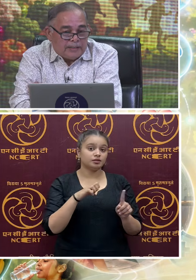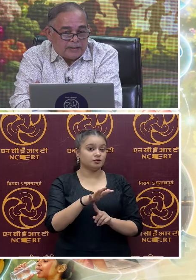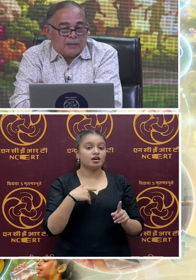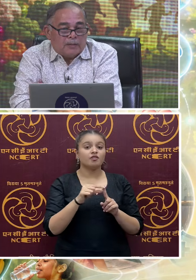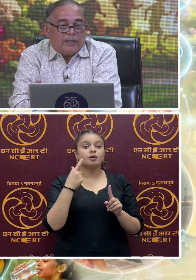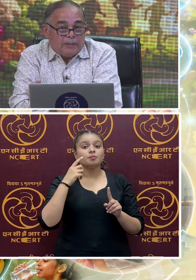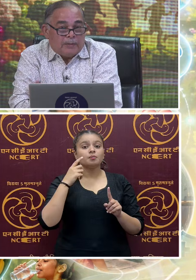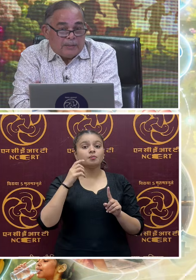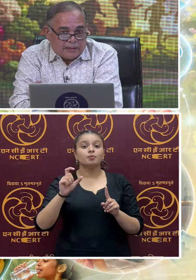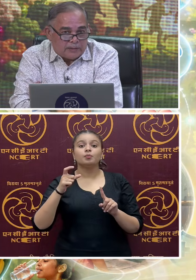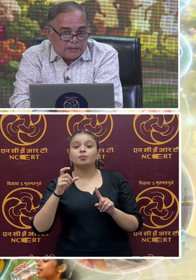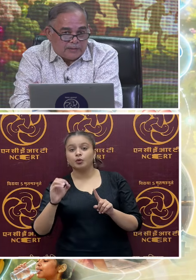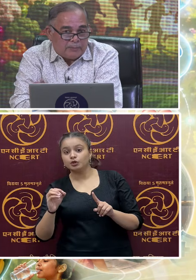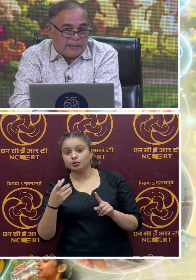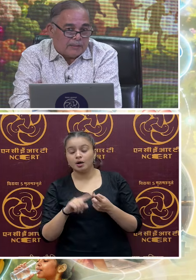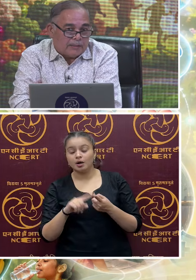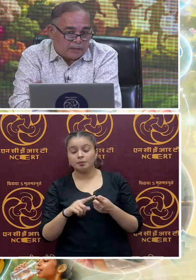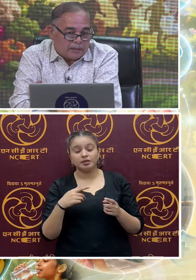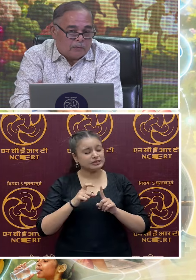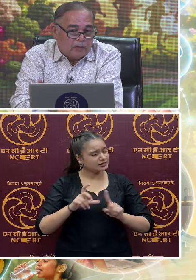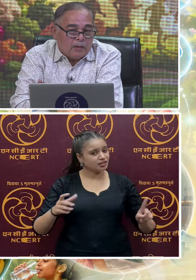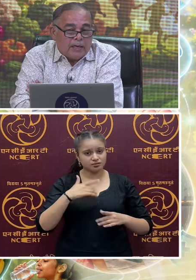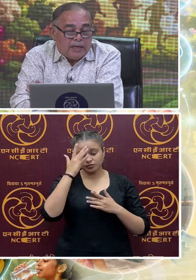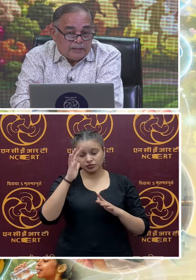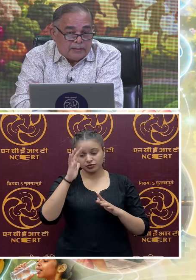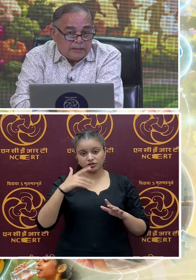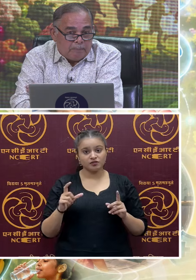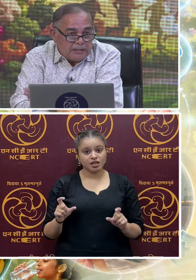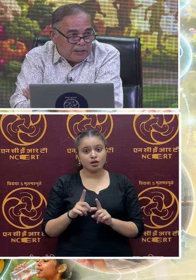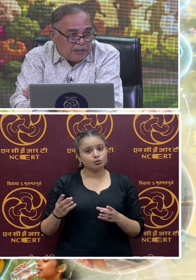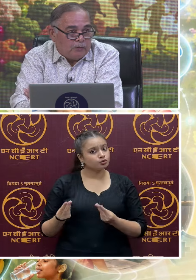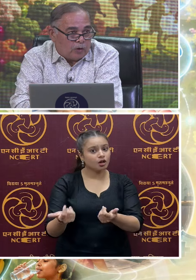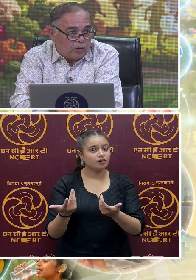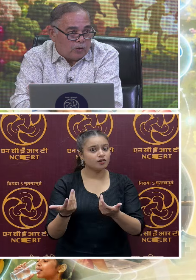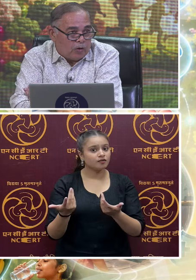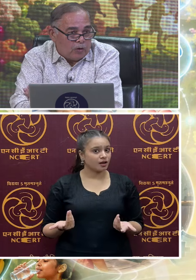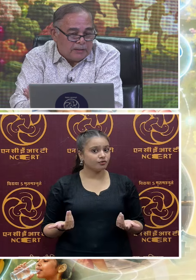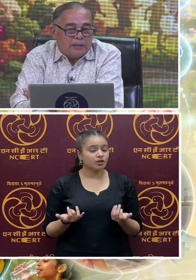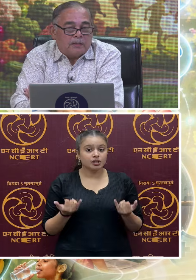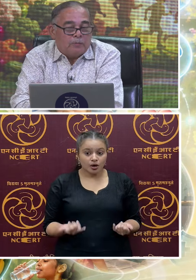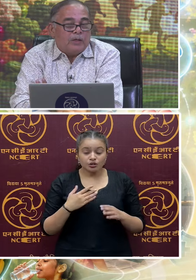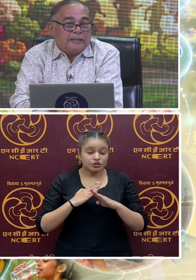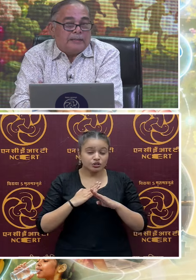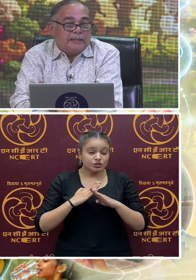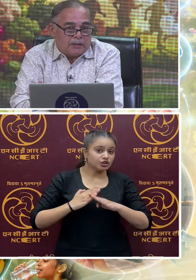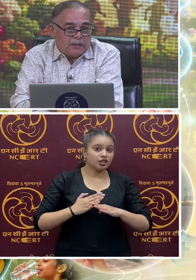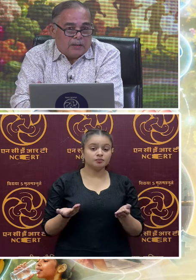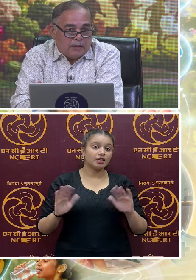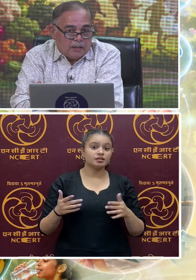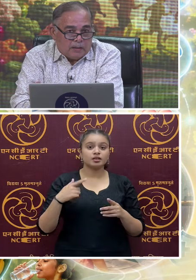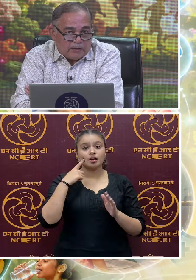very dangerous communicable diseases which have been taken care of. And the best shield for all this is